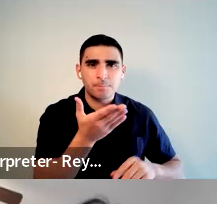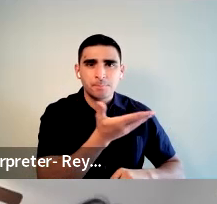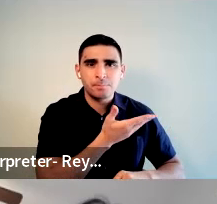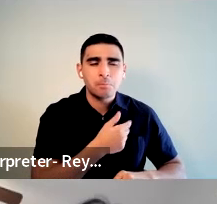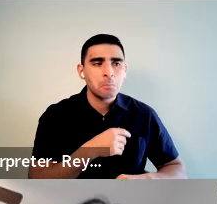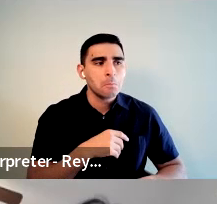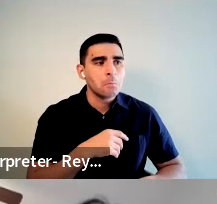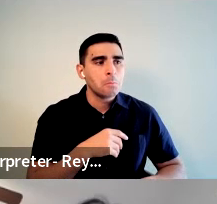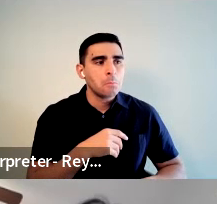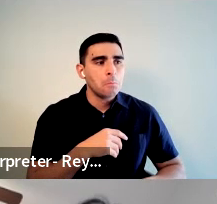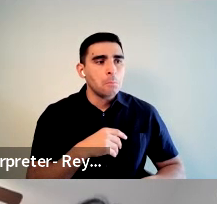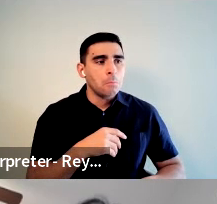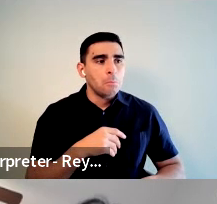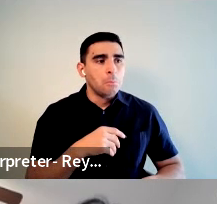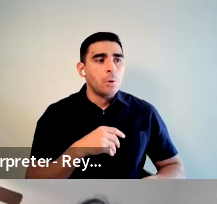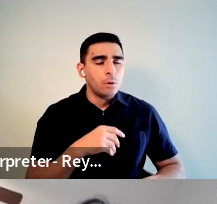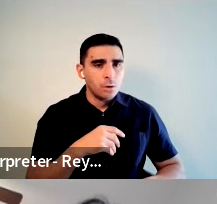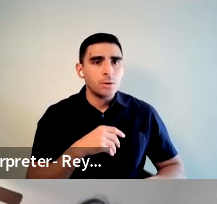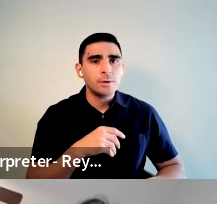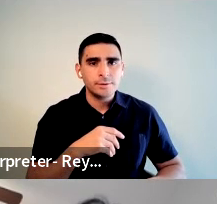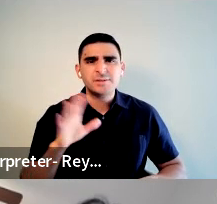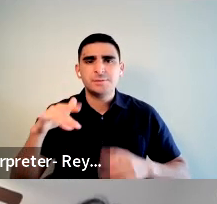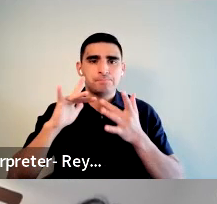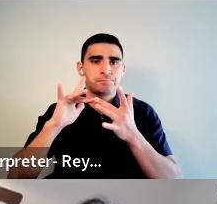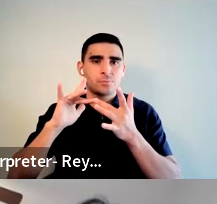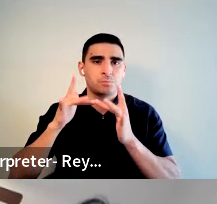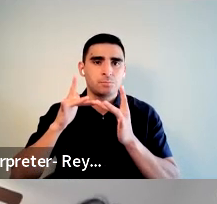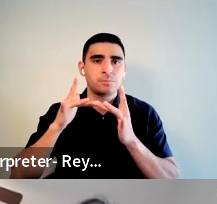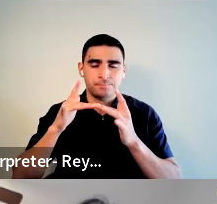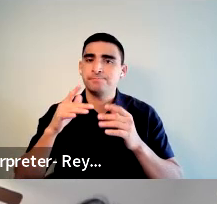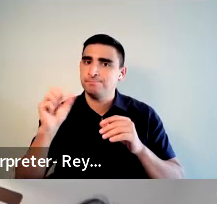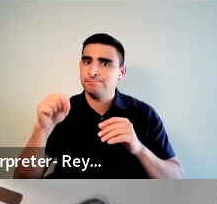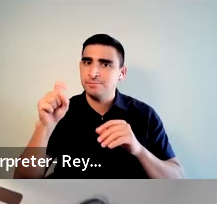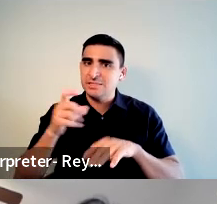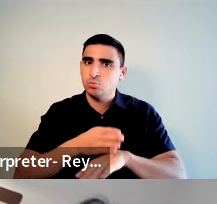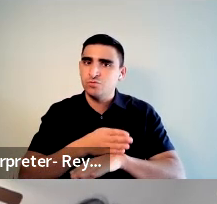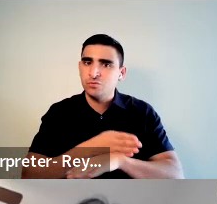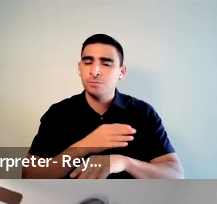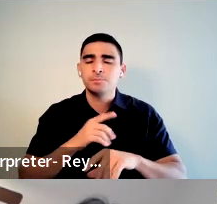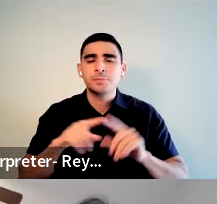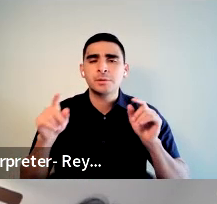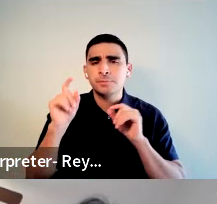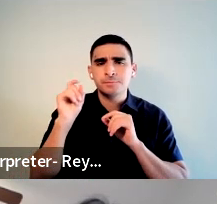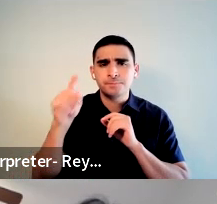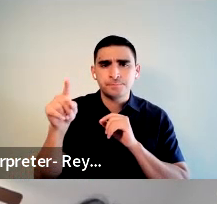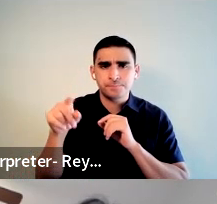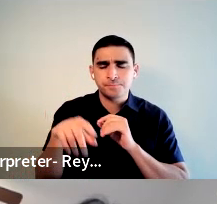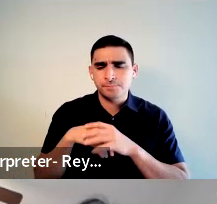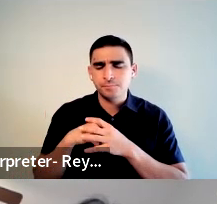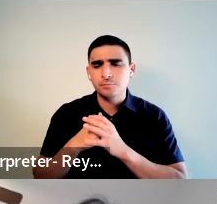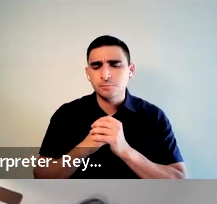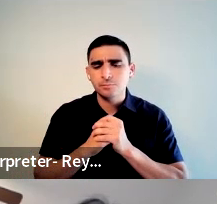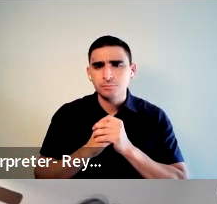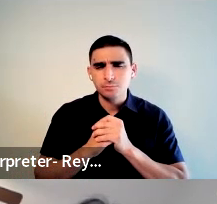thought I had, well, I mean, broadband, we definitely need to get in there, but a couple questions, Katrina. Do you know what programs are in